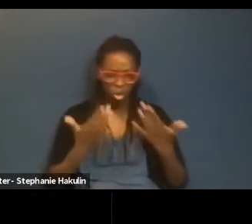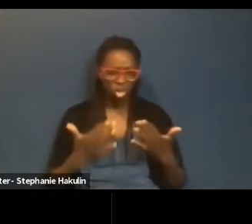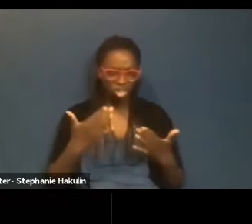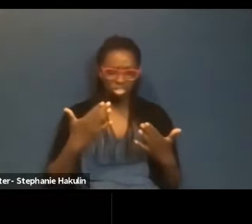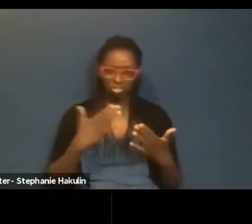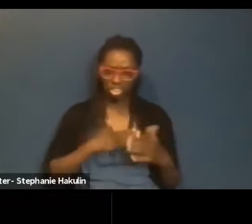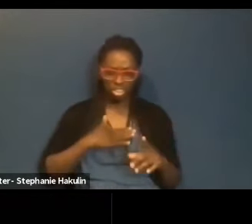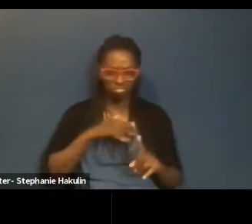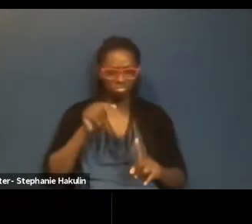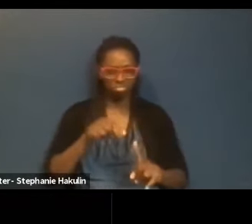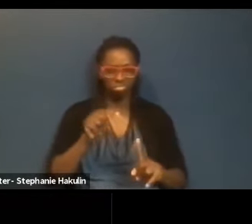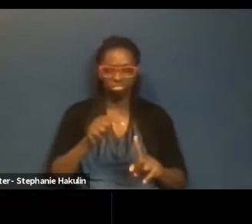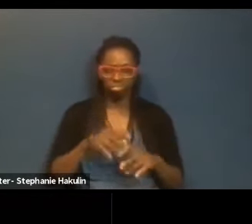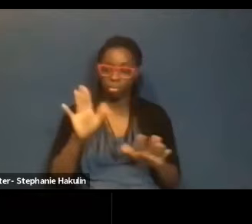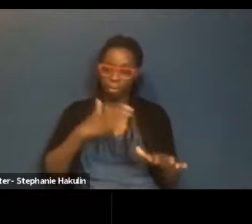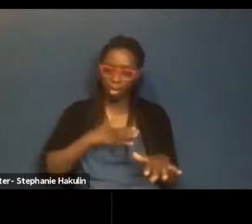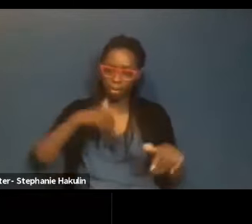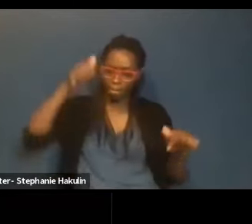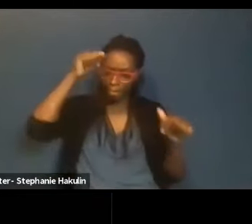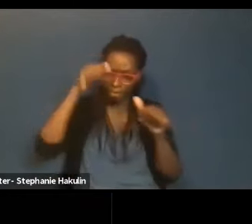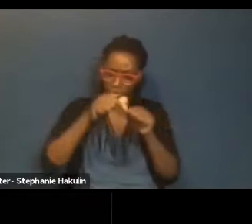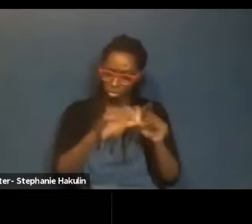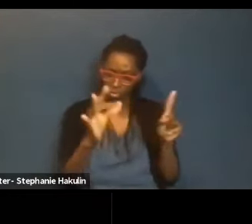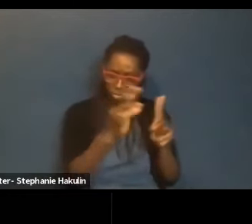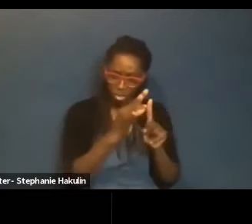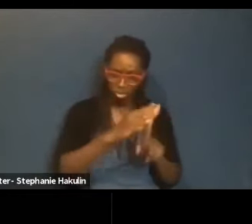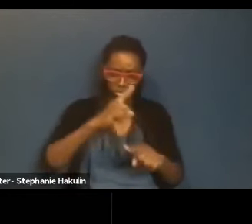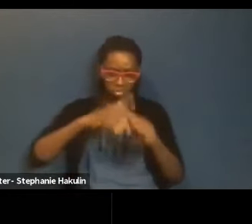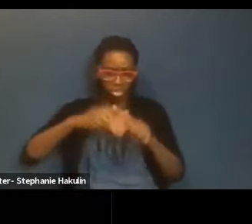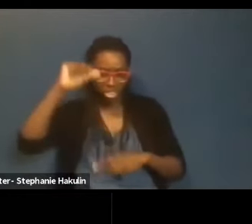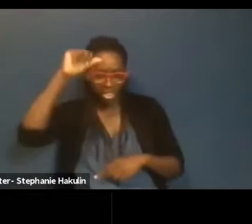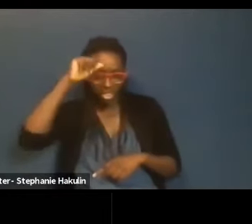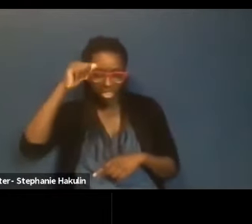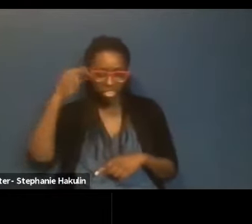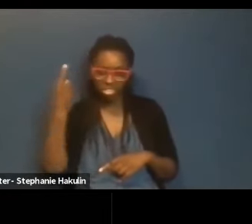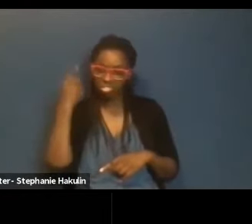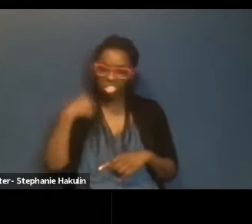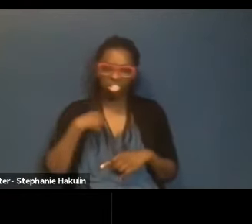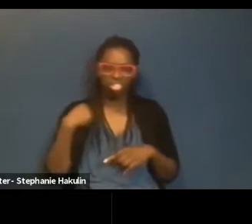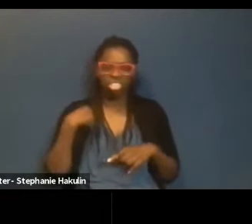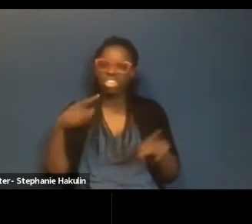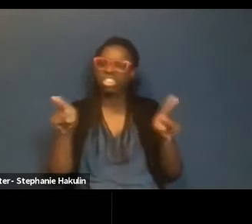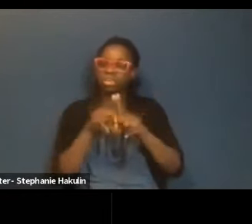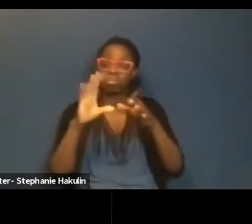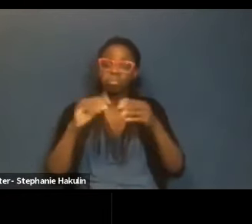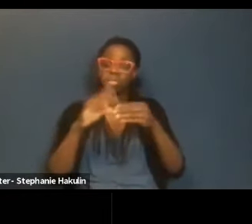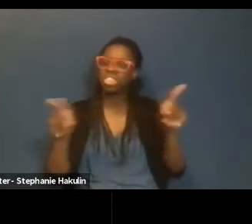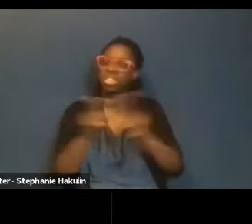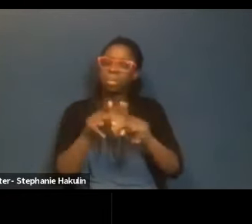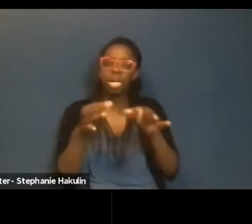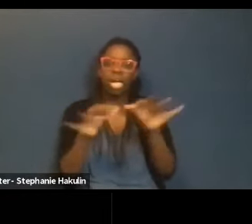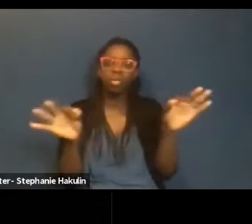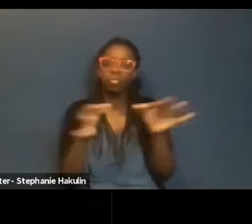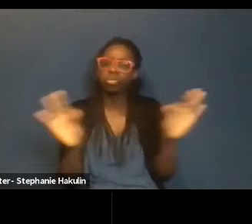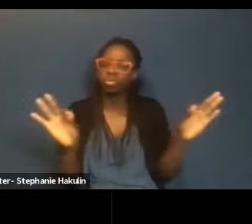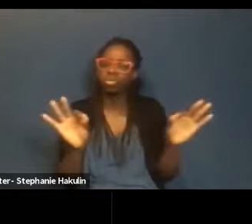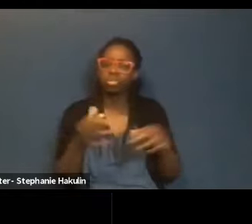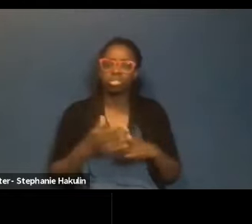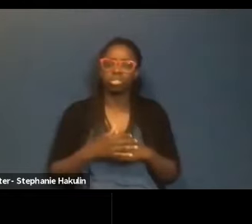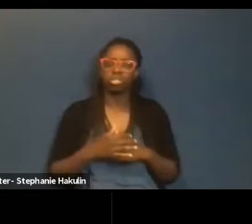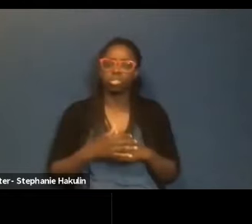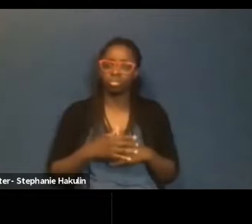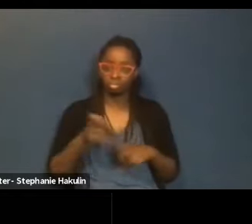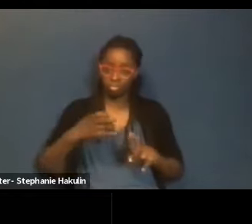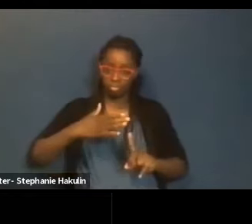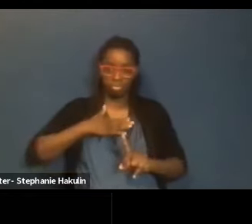India. I will repeat the same lines, spit the same history. My language will cast spells you can't even